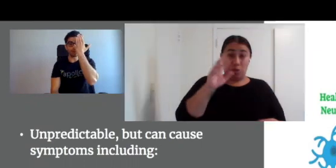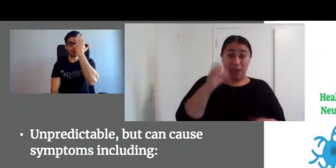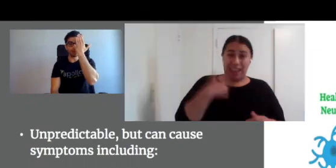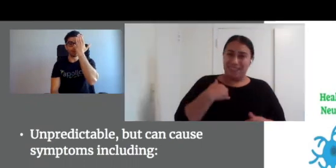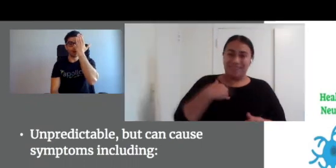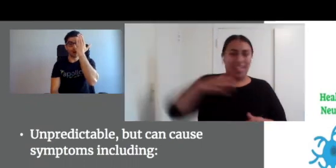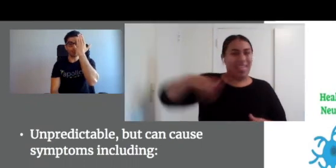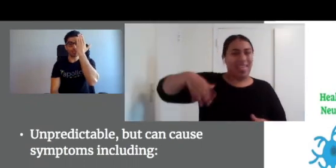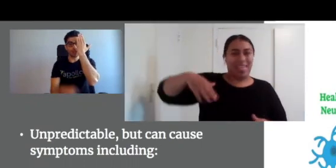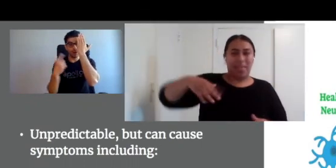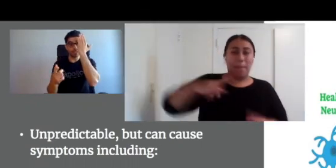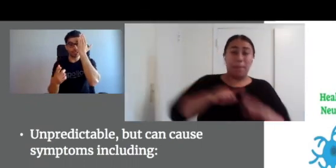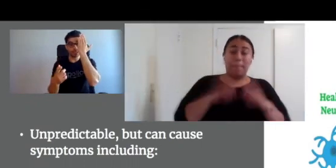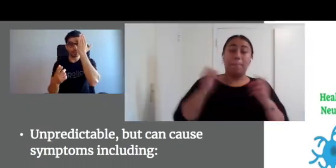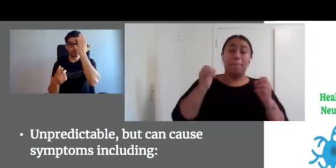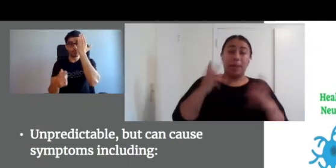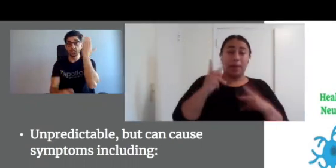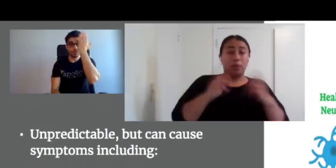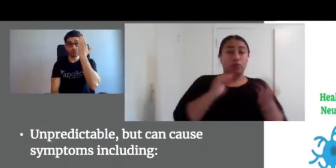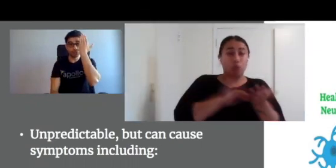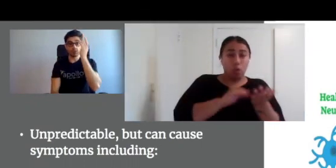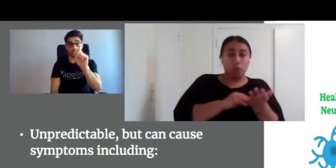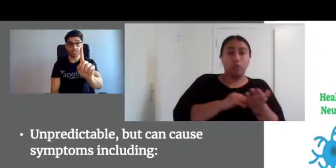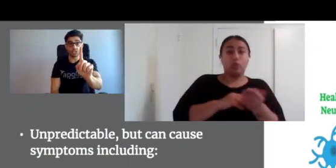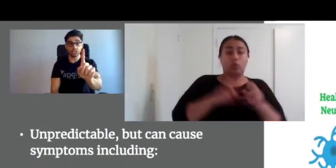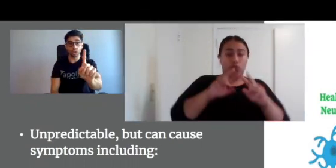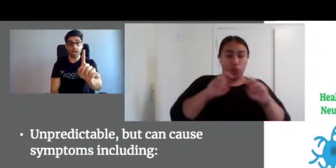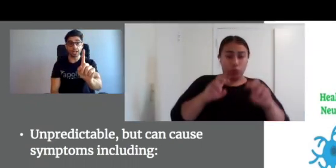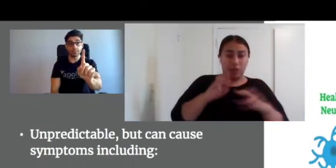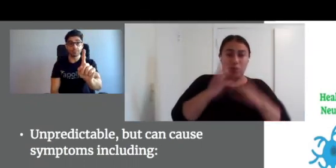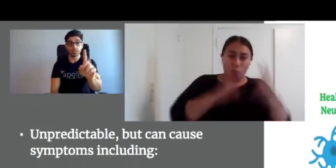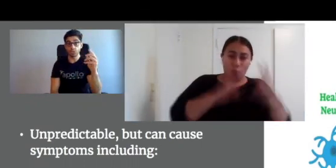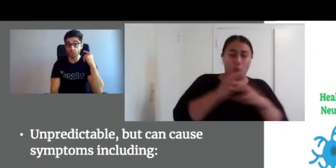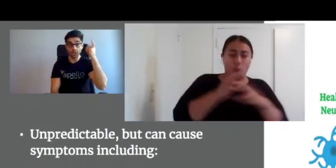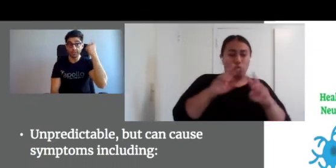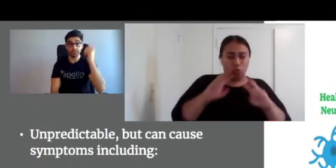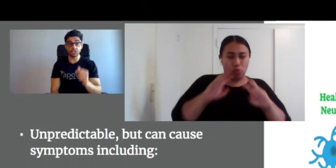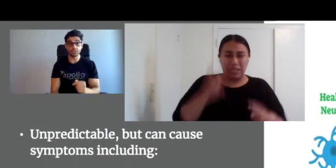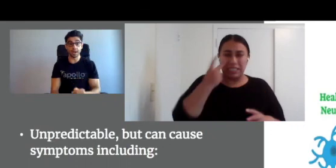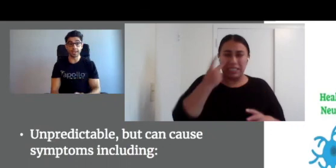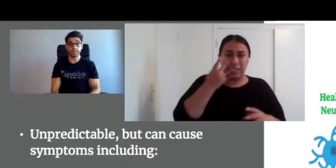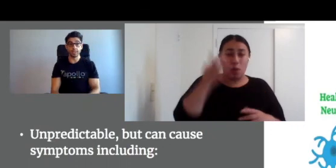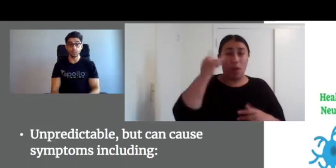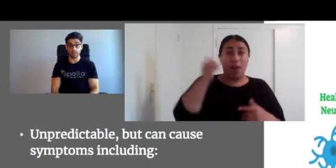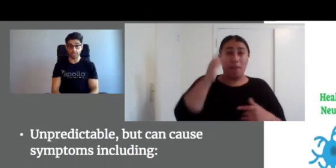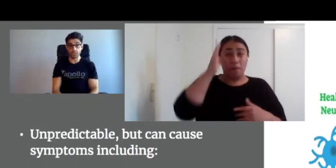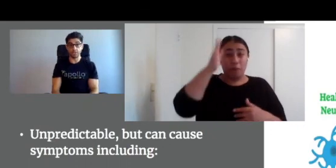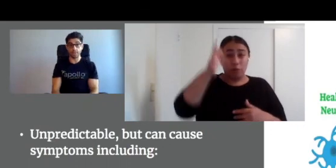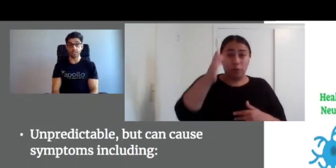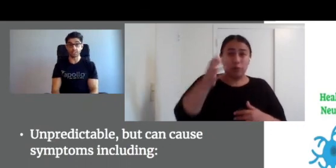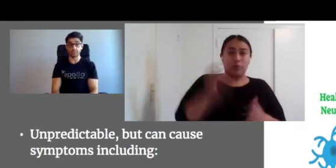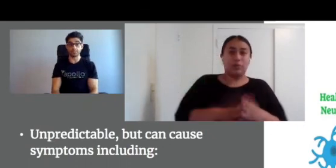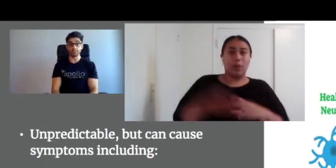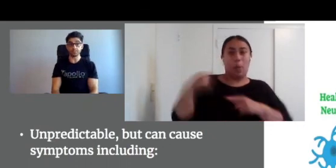unilateral optic neuritis, which is visual disturbances in just one eye, should turn on the physician's mind to a potential